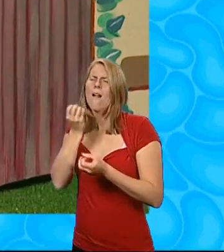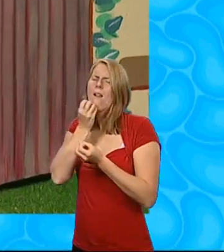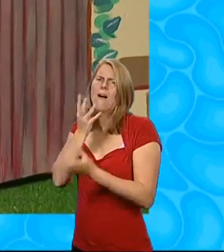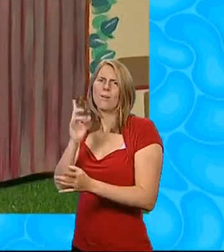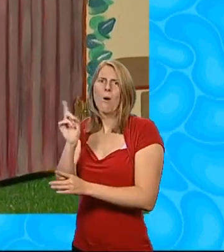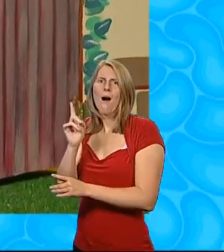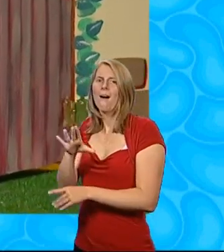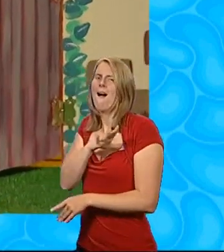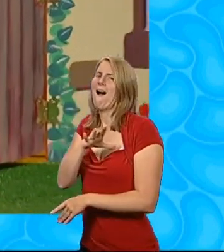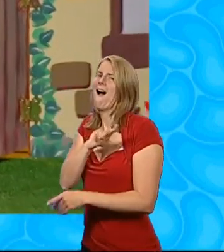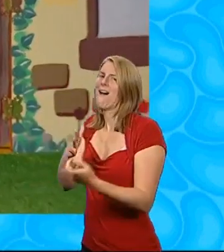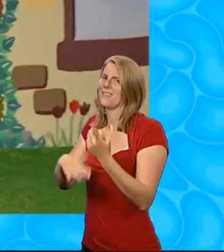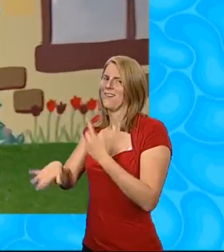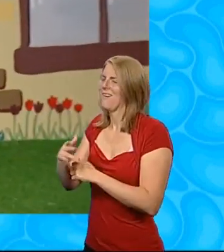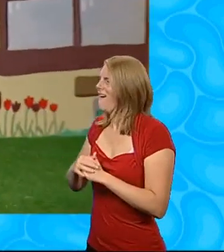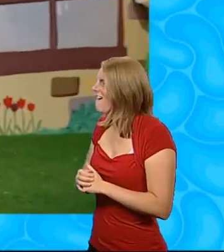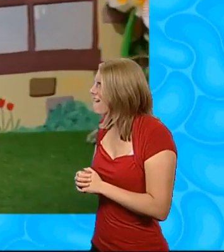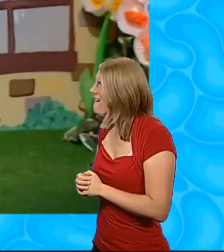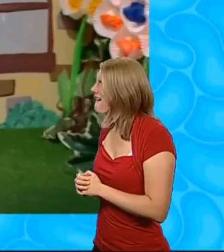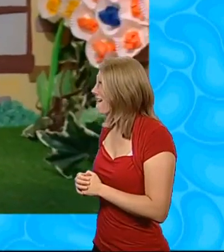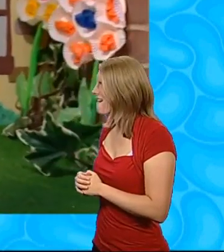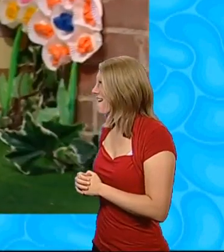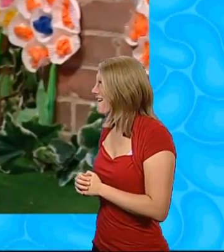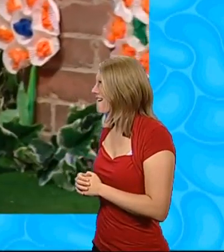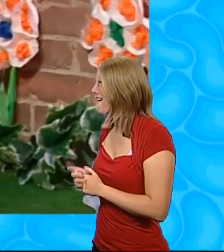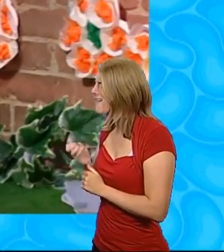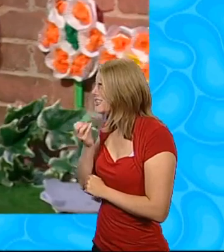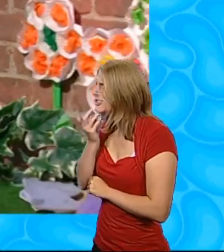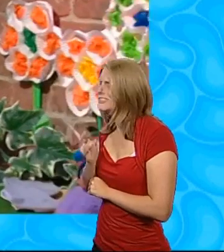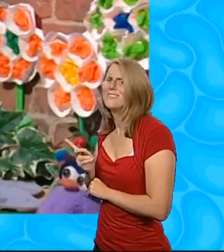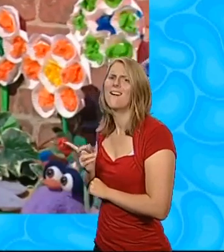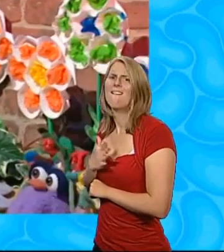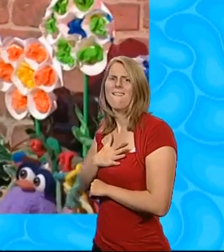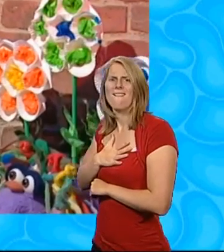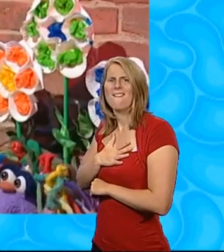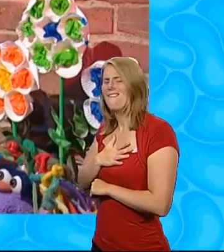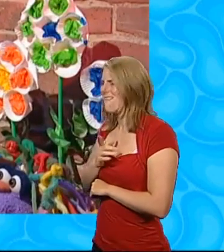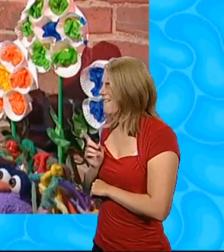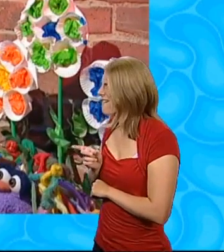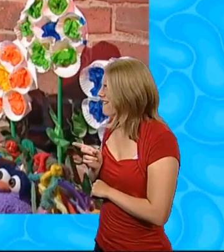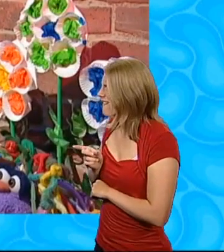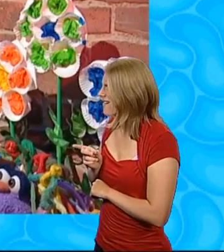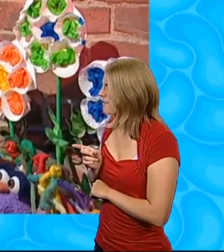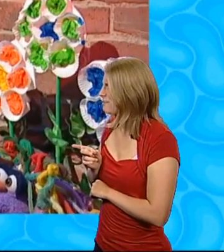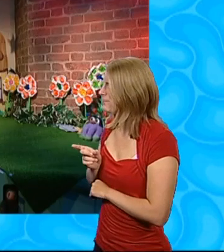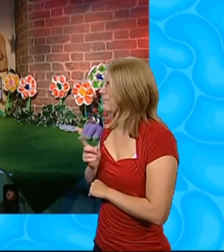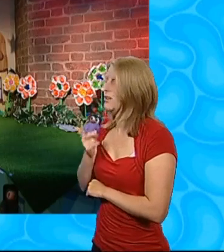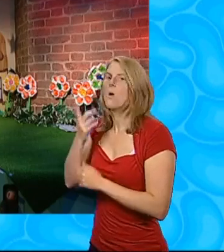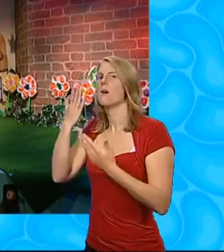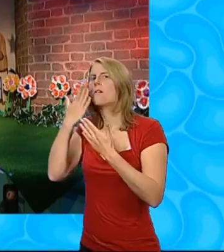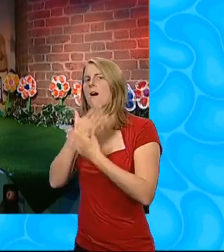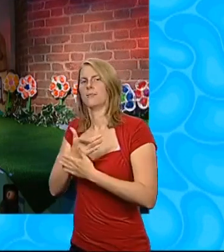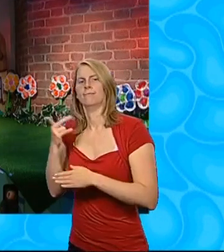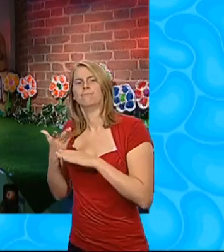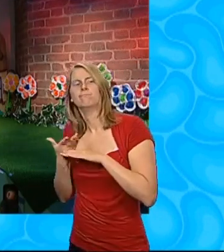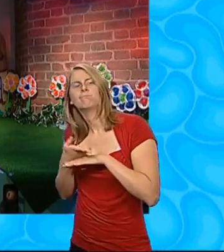yes. Yes. A garden full of beautiful flowers. That's right. And one night, when she